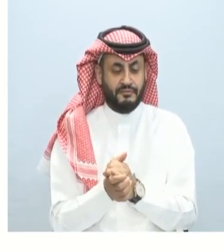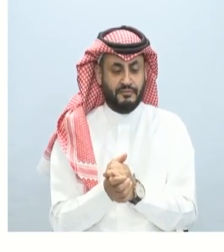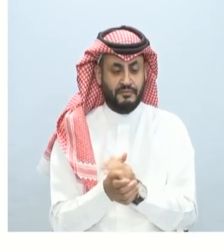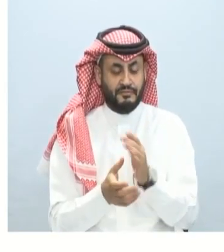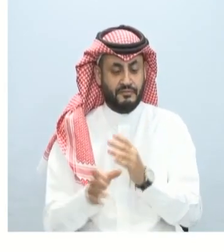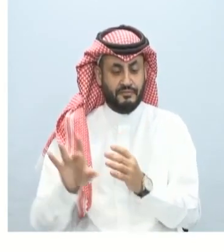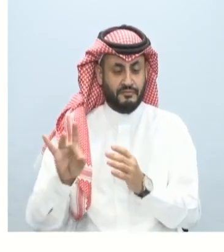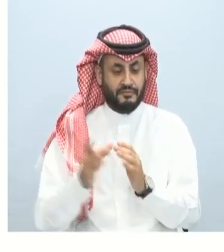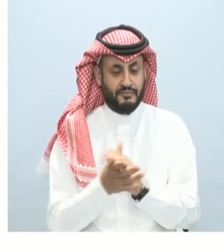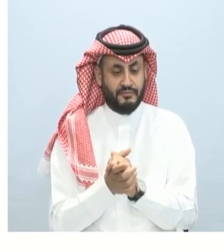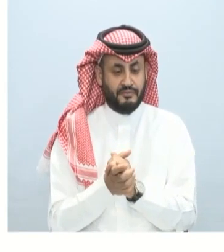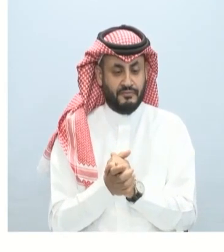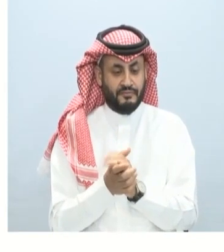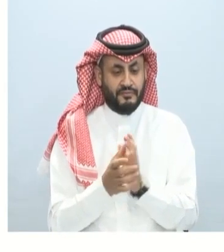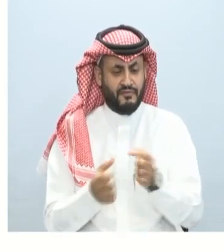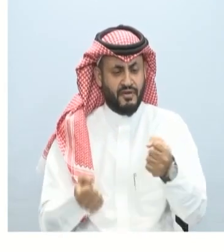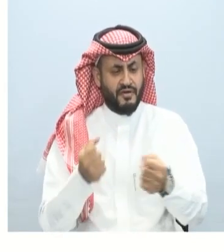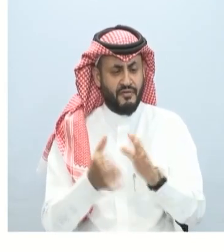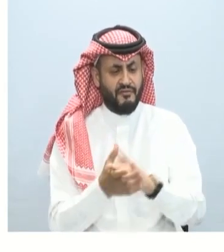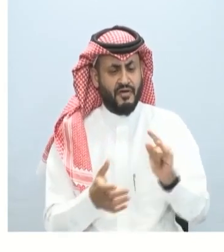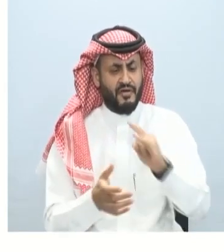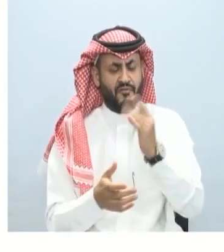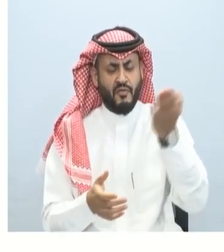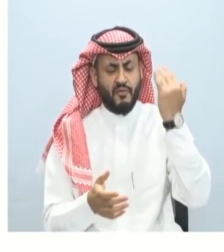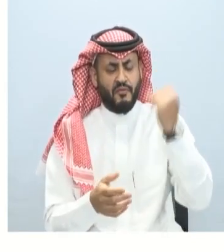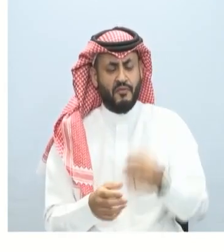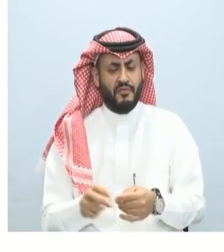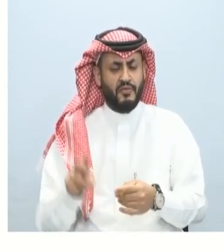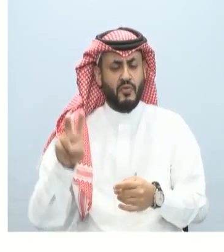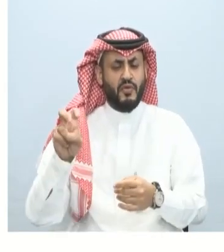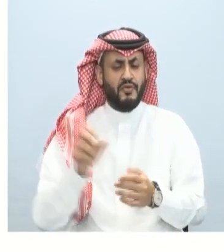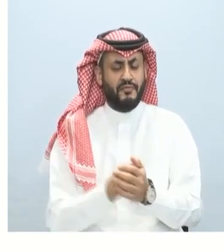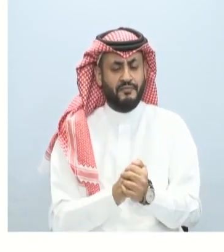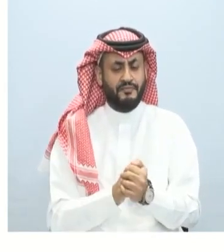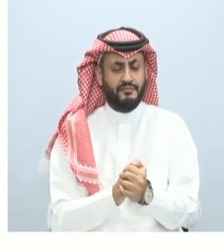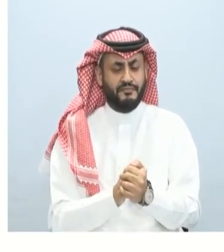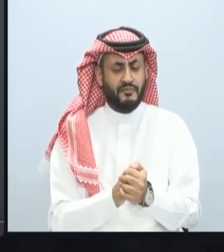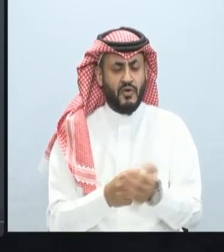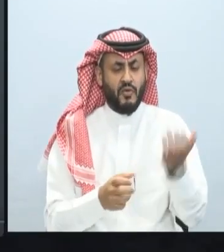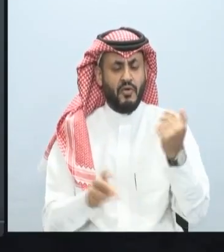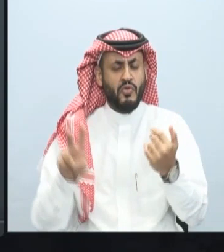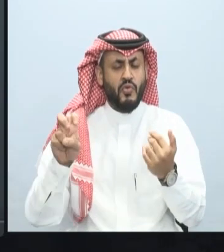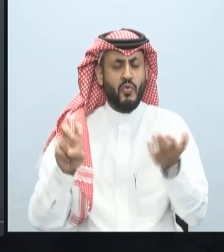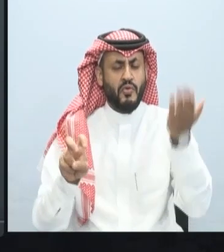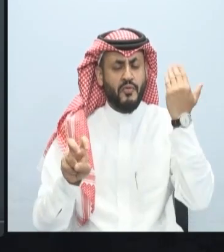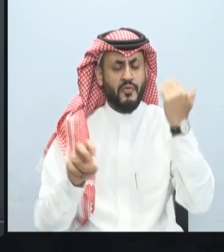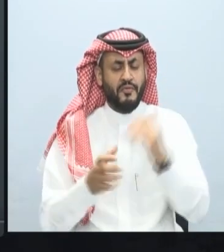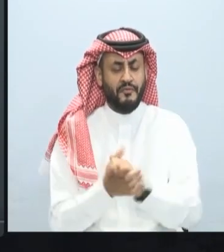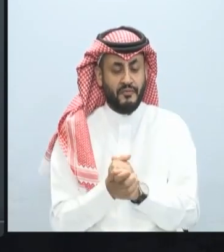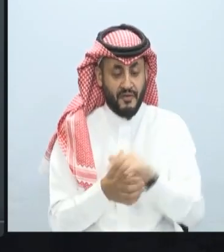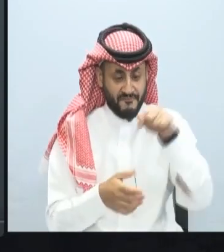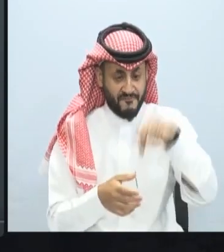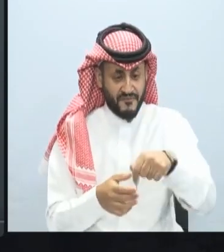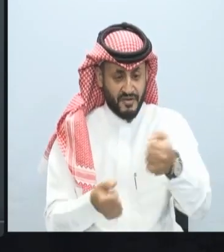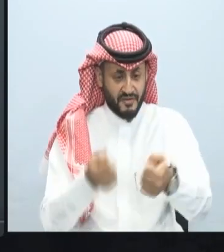Blank cars, blank airplanes existed 200 years ago. So we are talking about 200 years ago. Did they